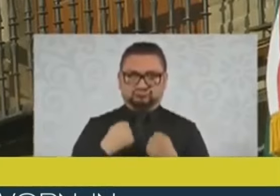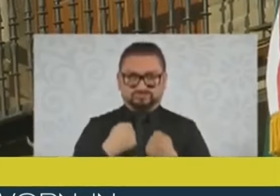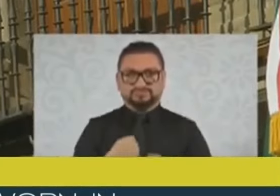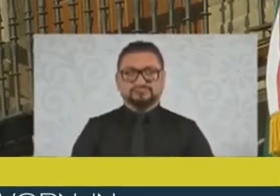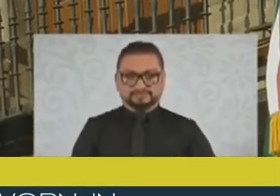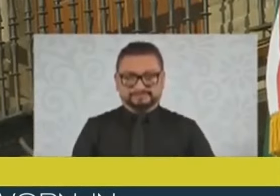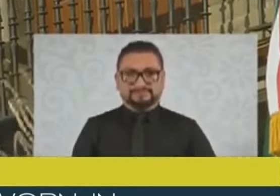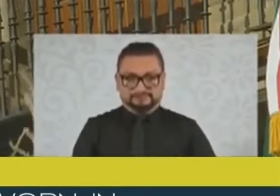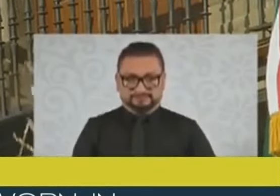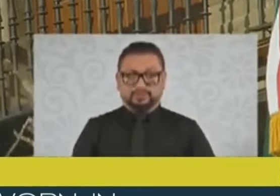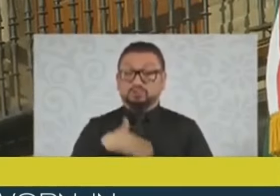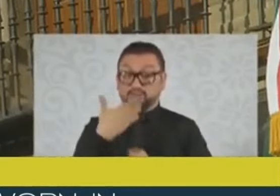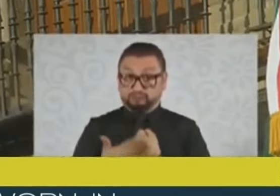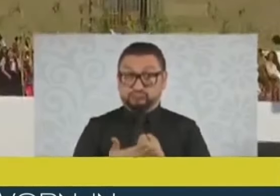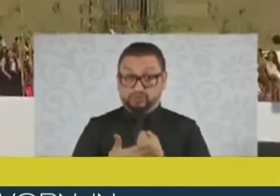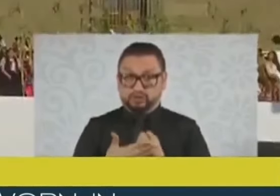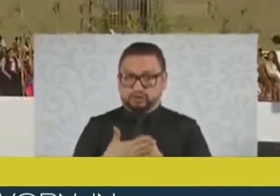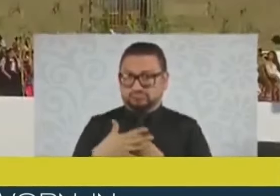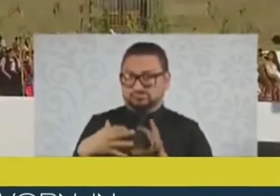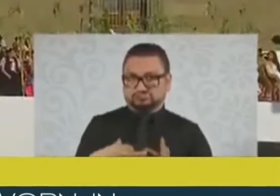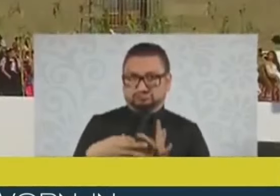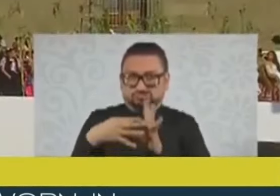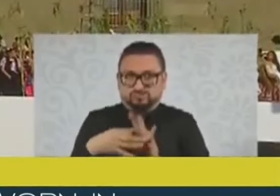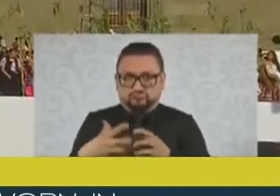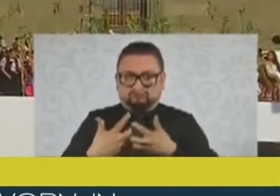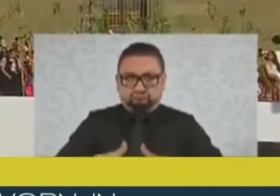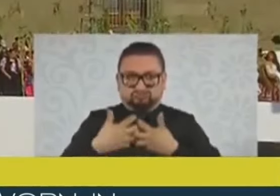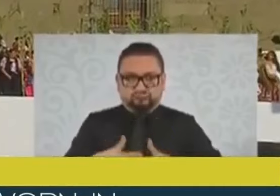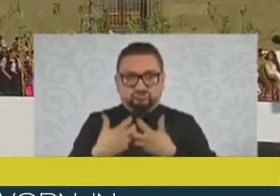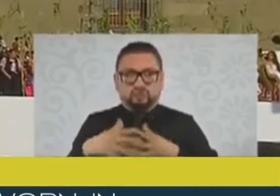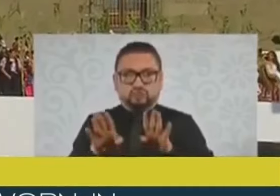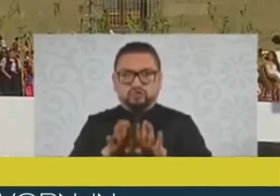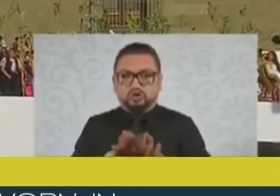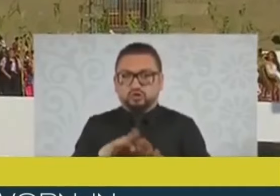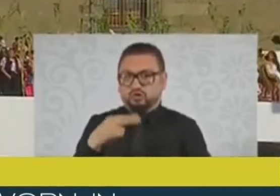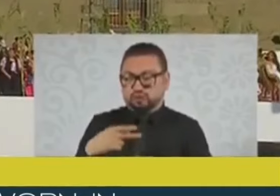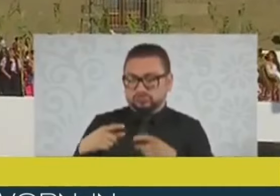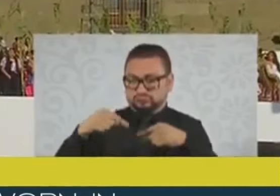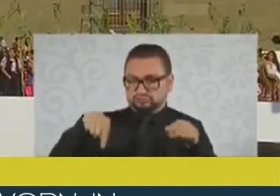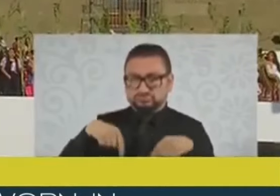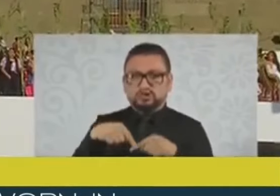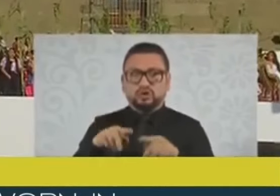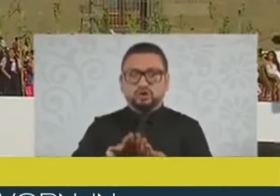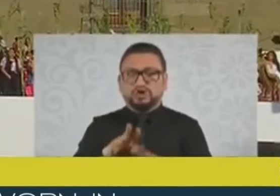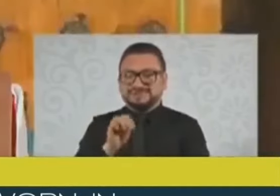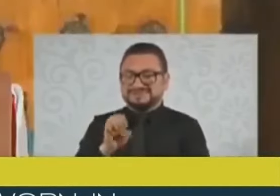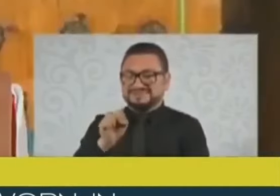And we will put into orbit our own satellite to extend communications.